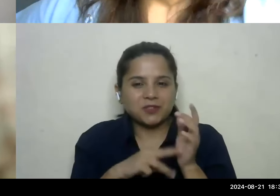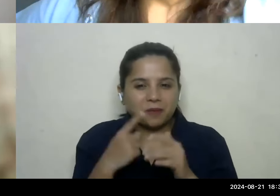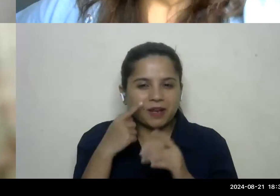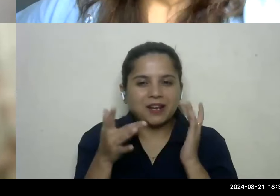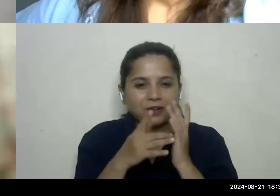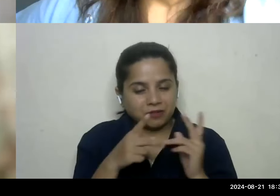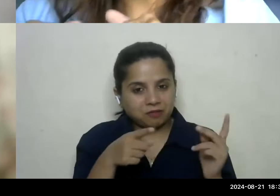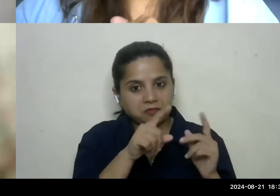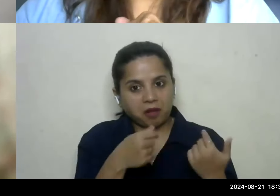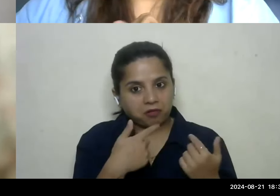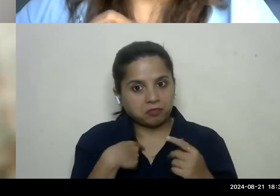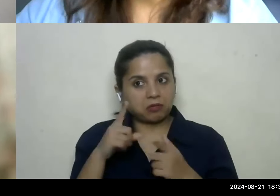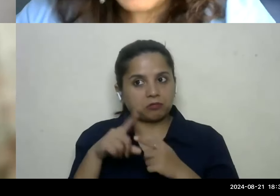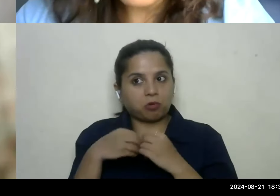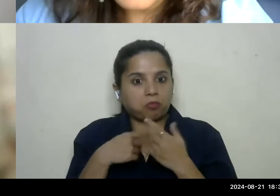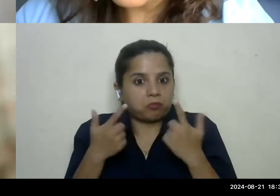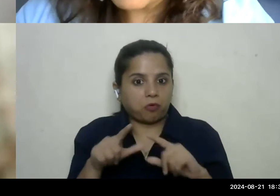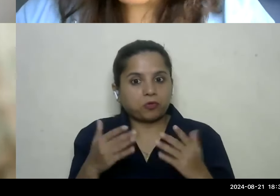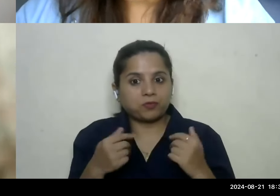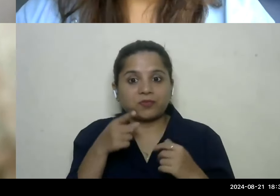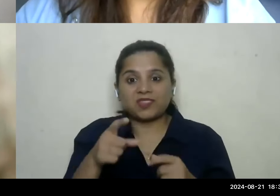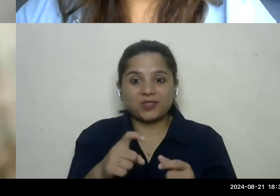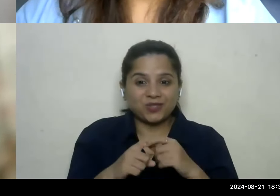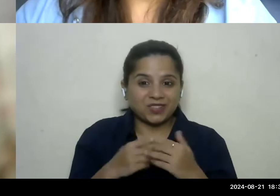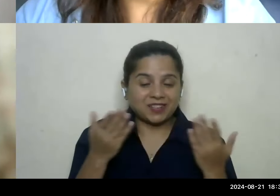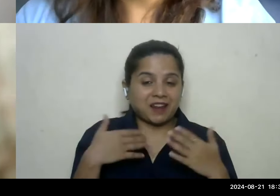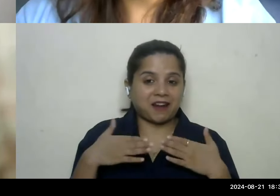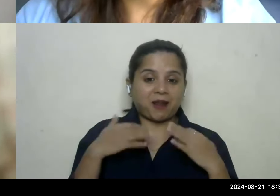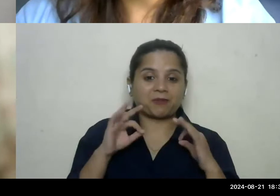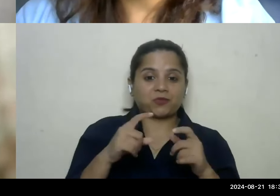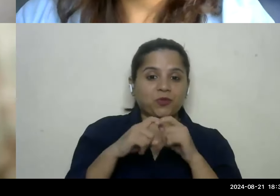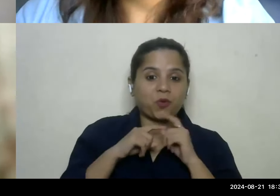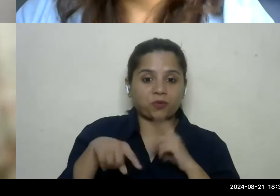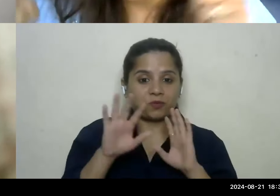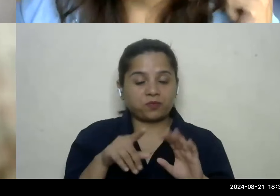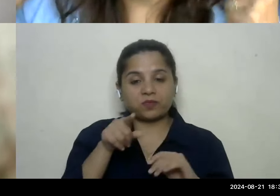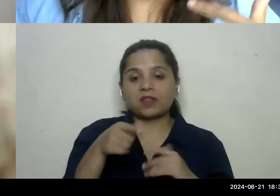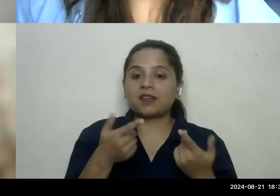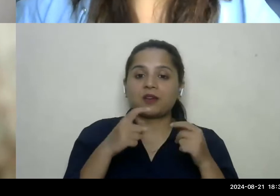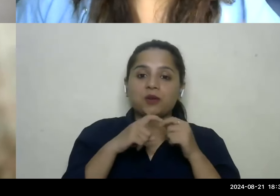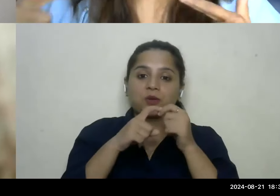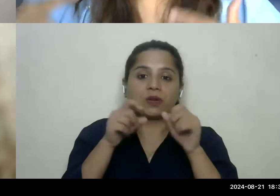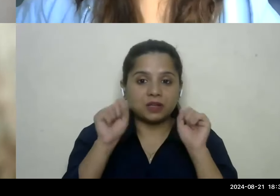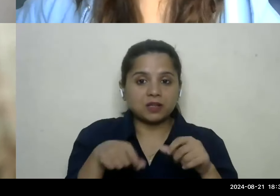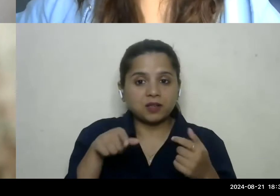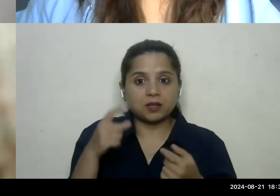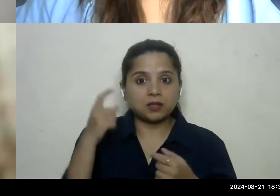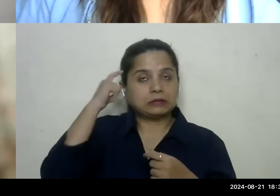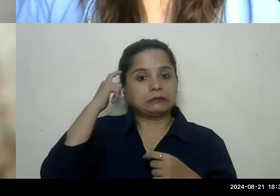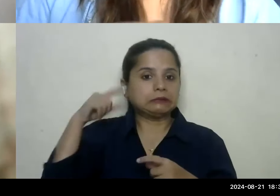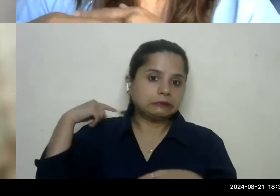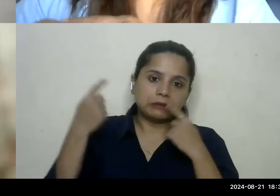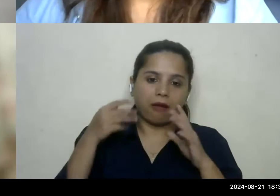are those are the questions. I'm glad that they have been asked, because these are the questions that are at the back of our head all the